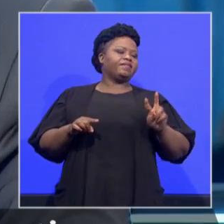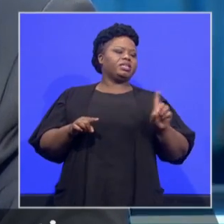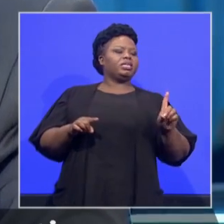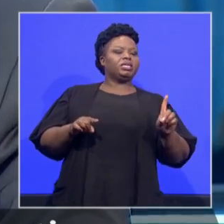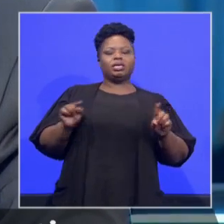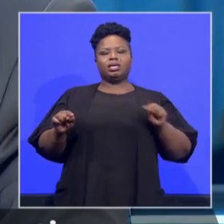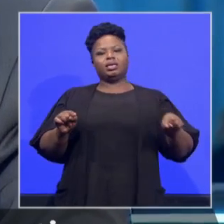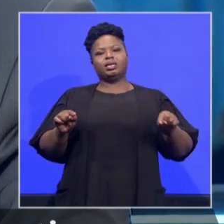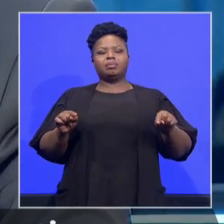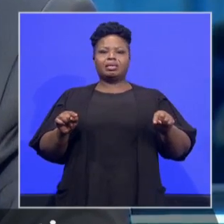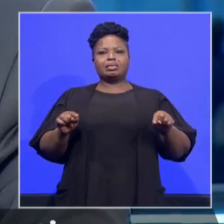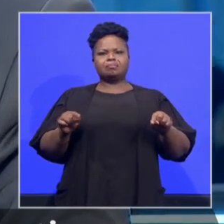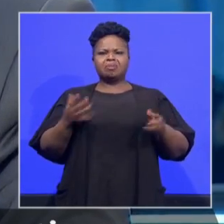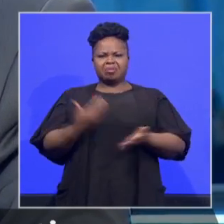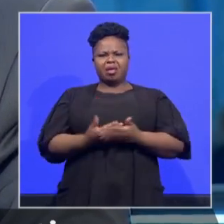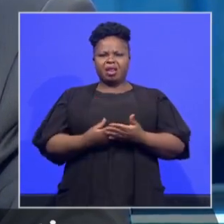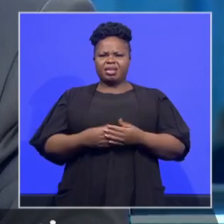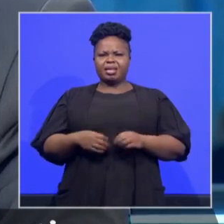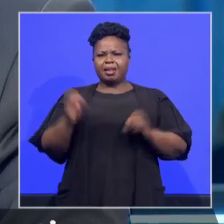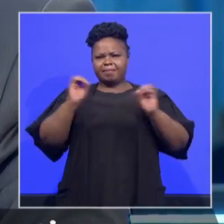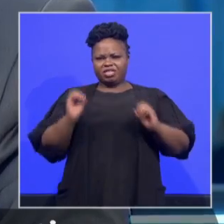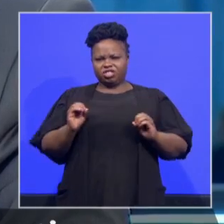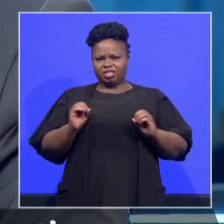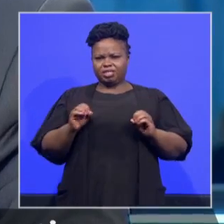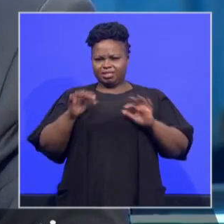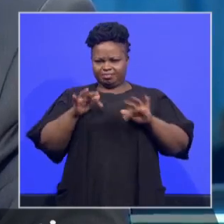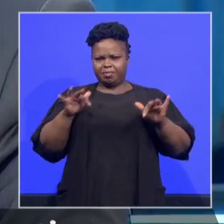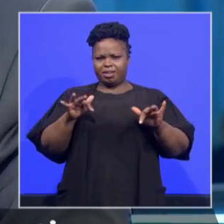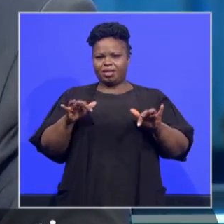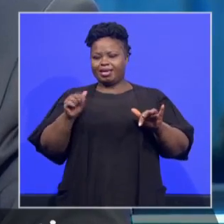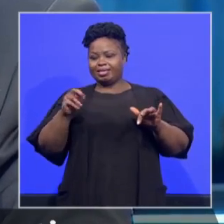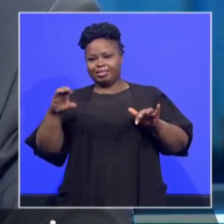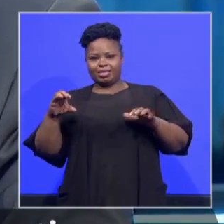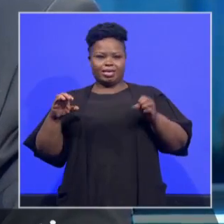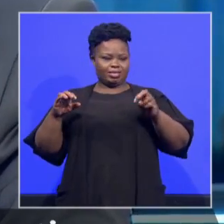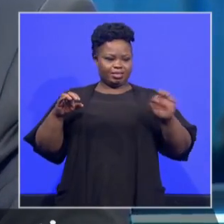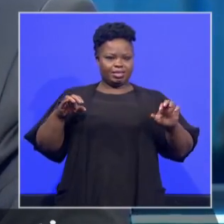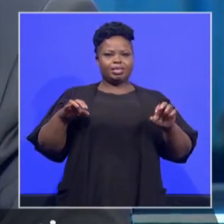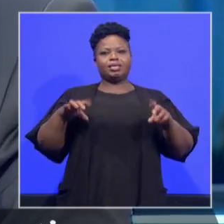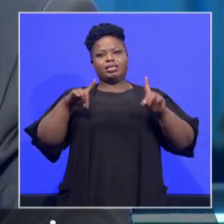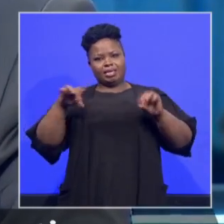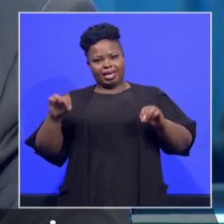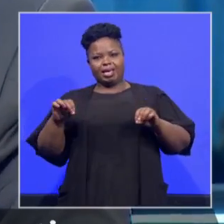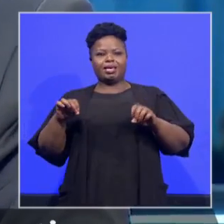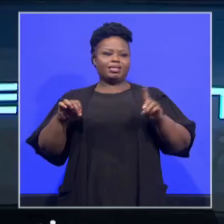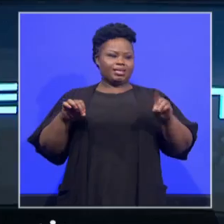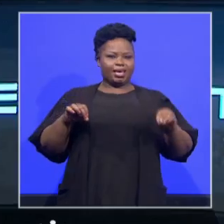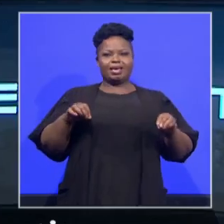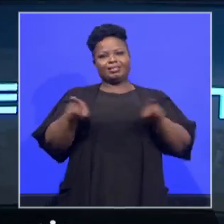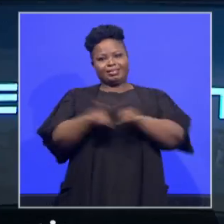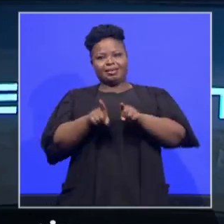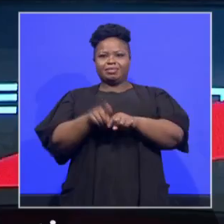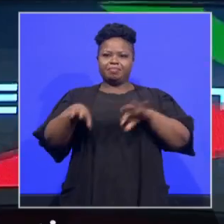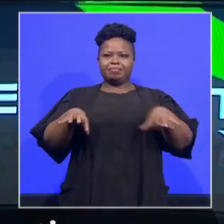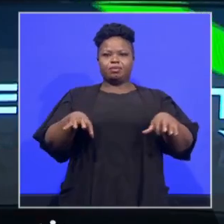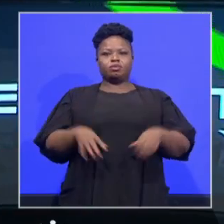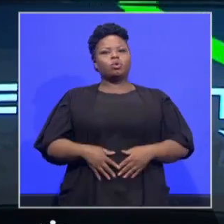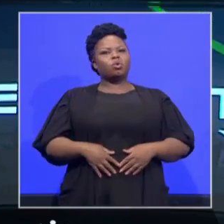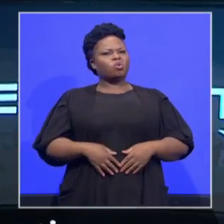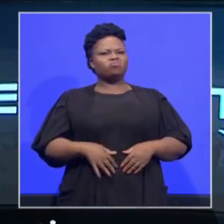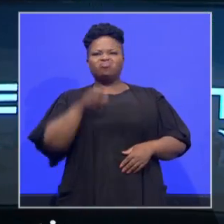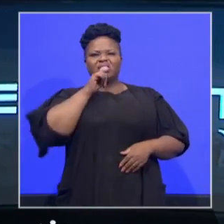same percentage of people that voted for ANC, DA. So it's not about EFF. the size of a voting district